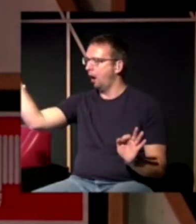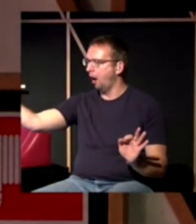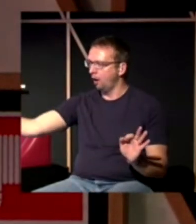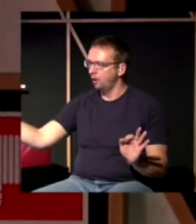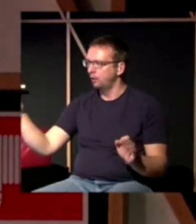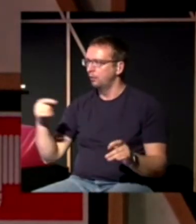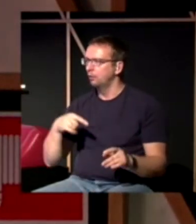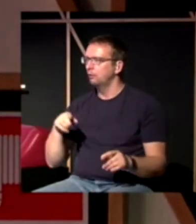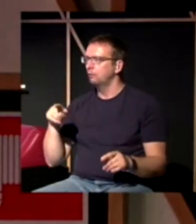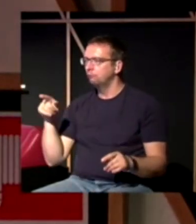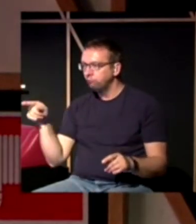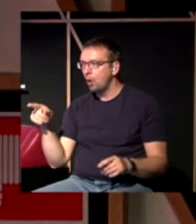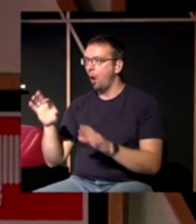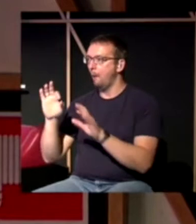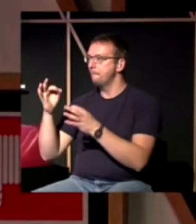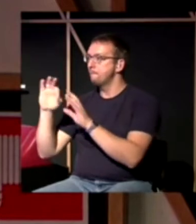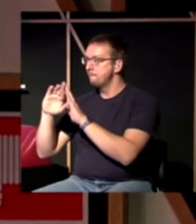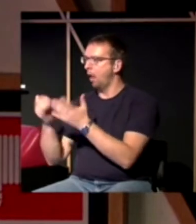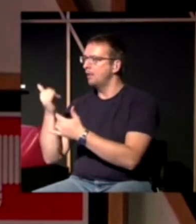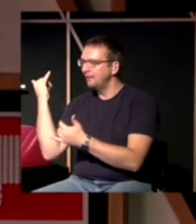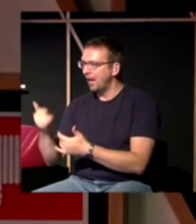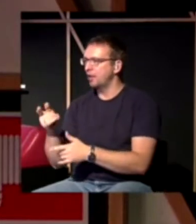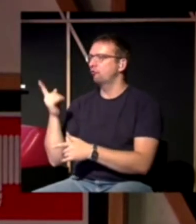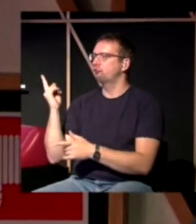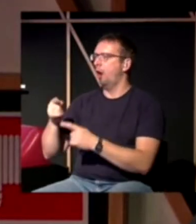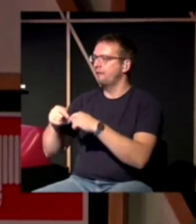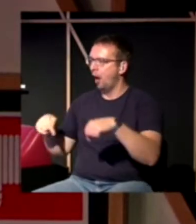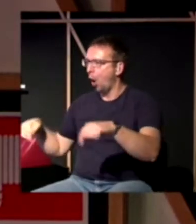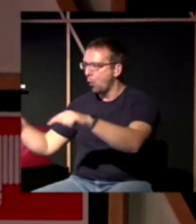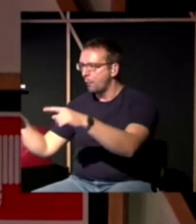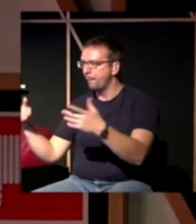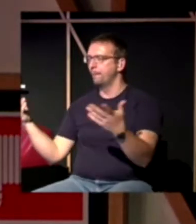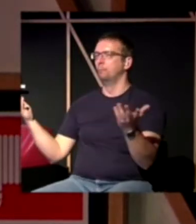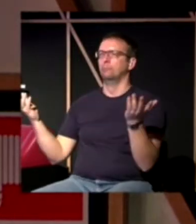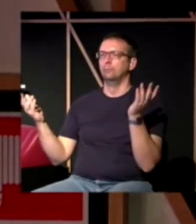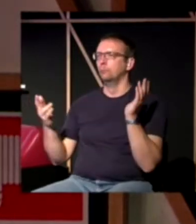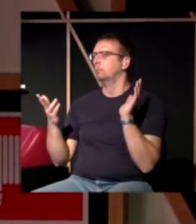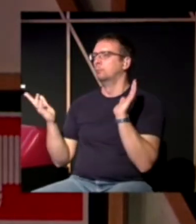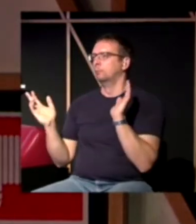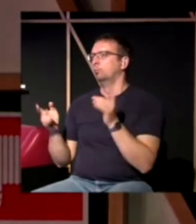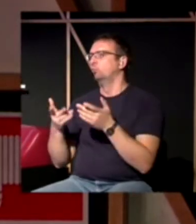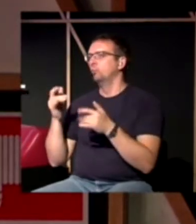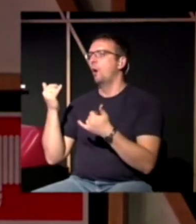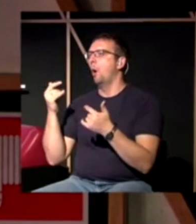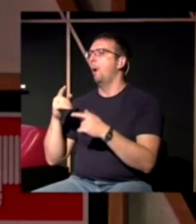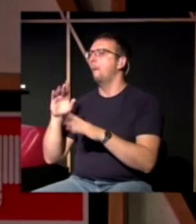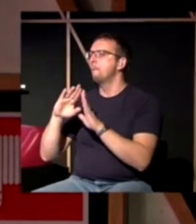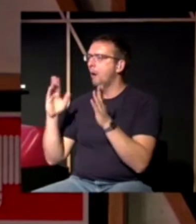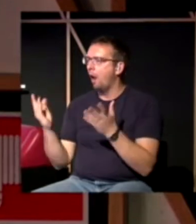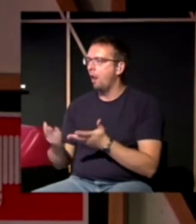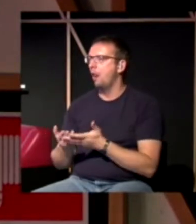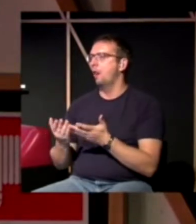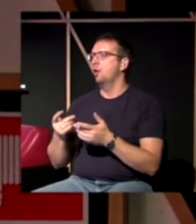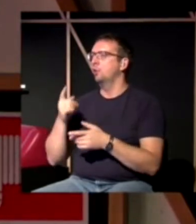admittedly. So not only does he not move the ball around, he also describes the wrong side of the pitch. How are you meant to follow